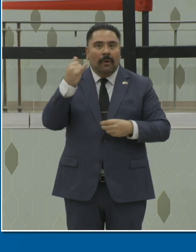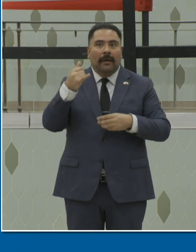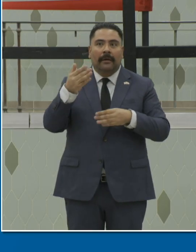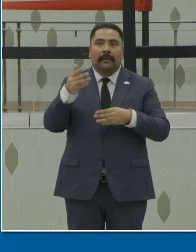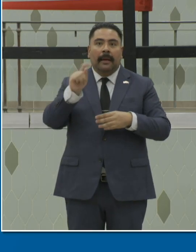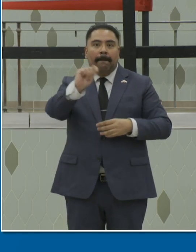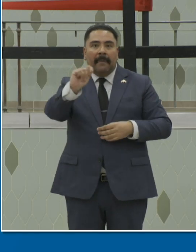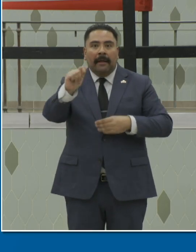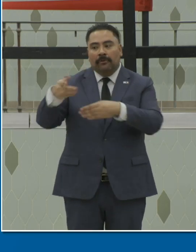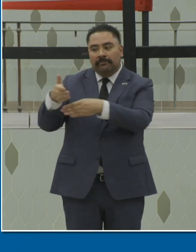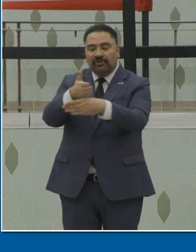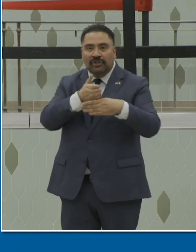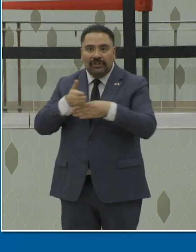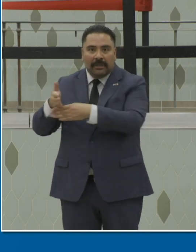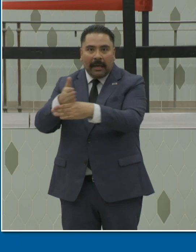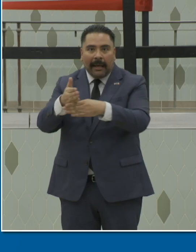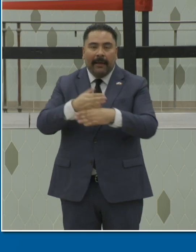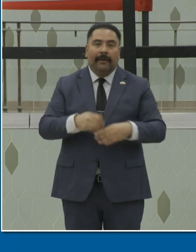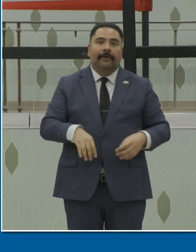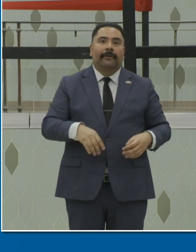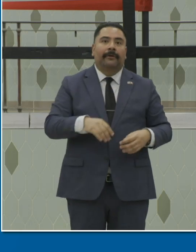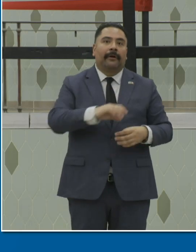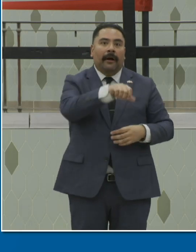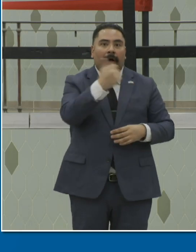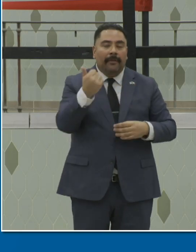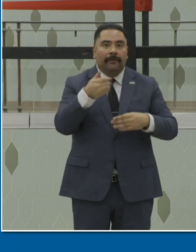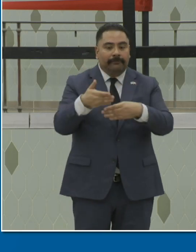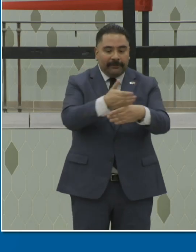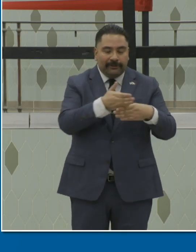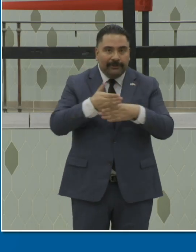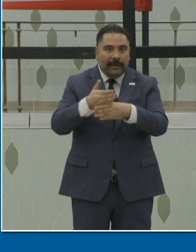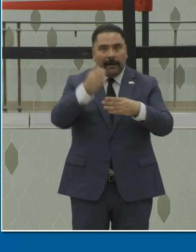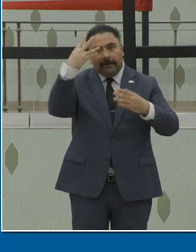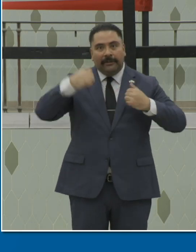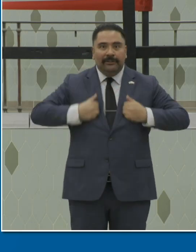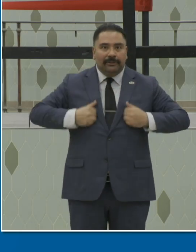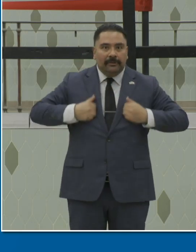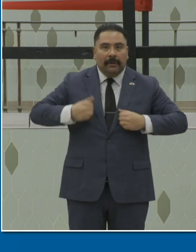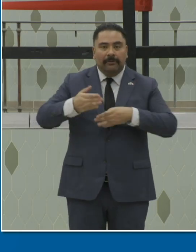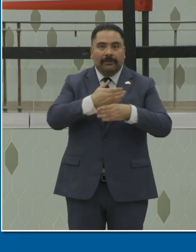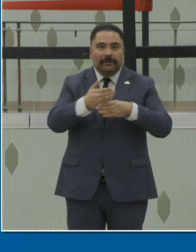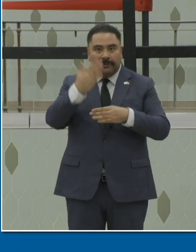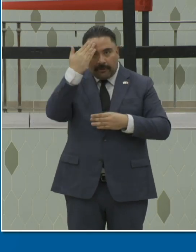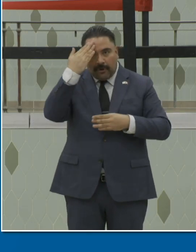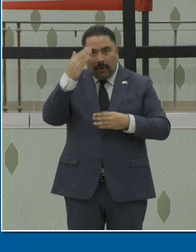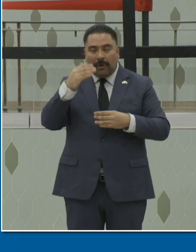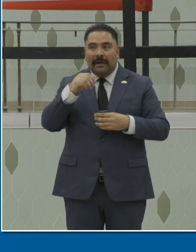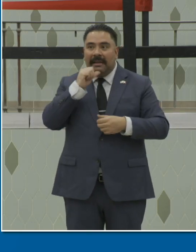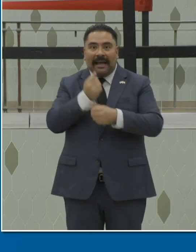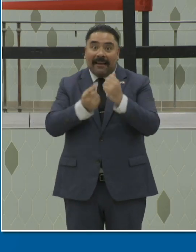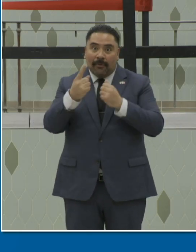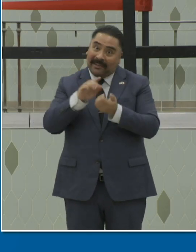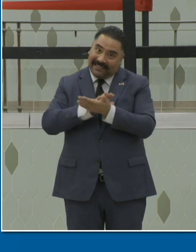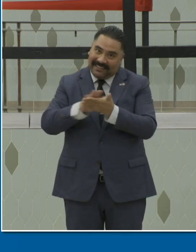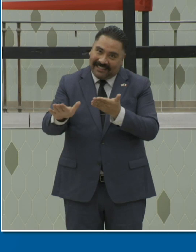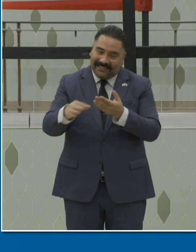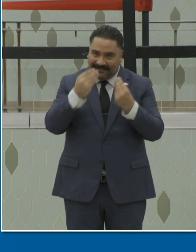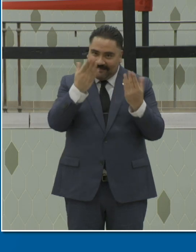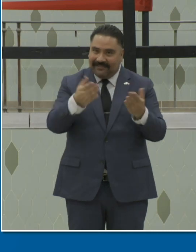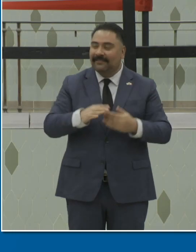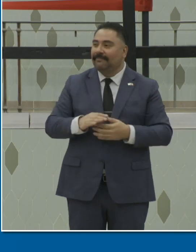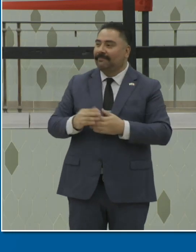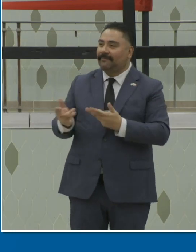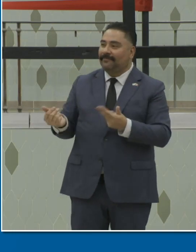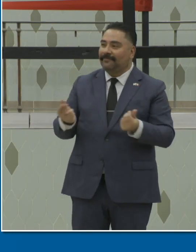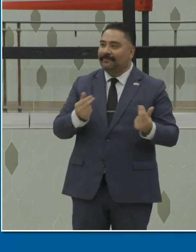know, communal bathrooms and showers with the other residents was a little rough because, you know, not everybody's clean.